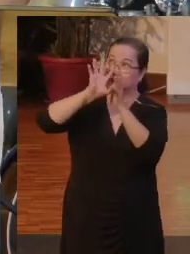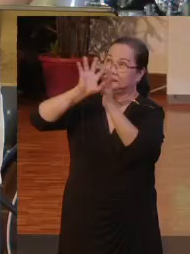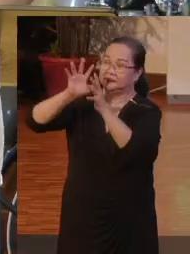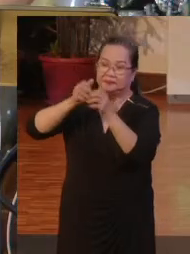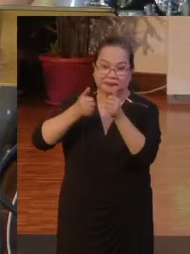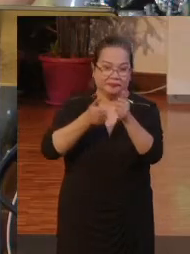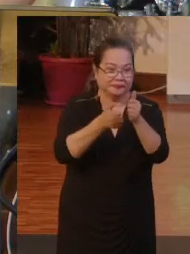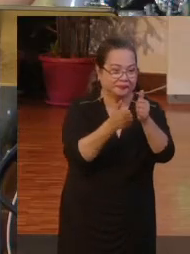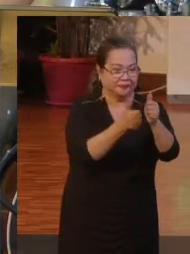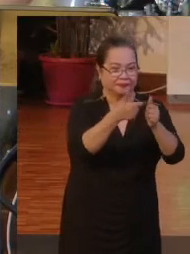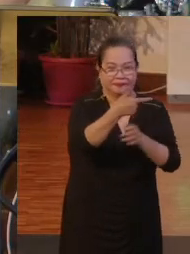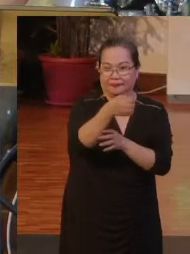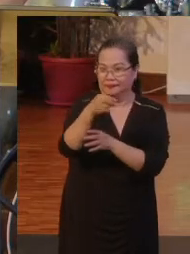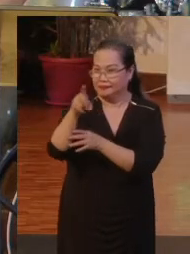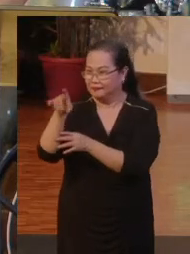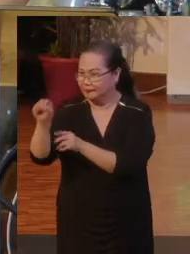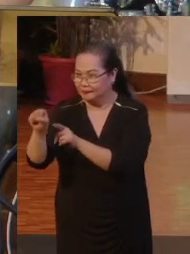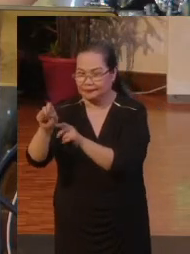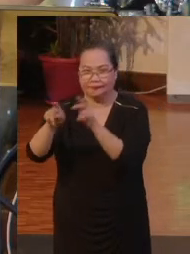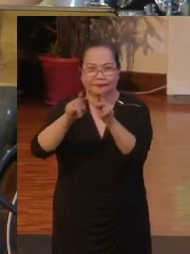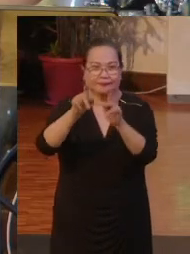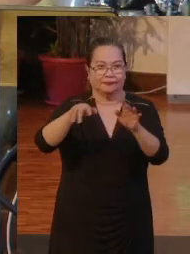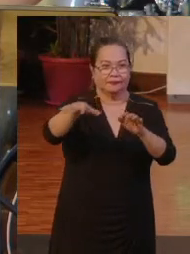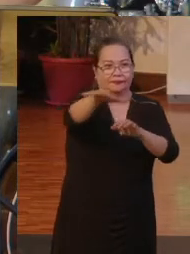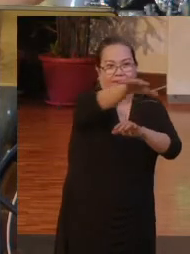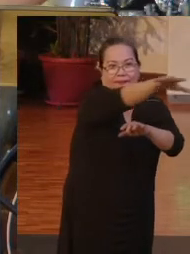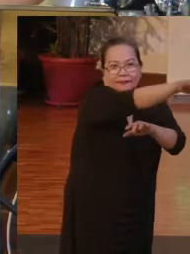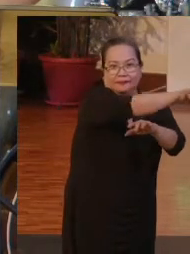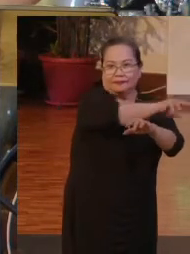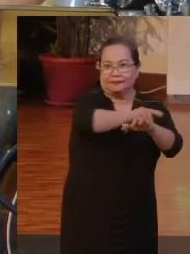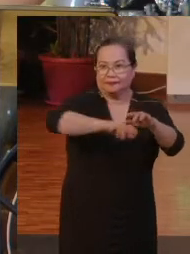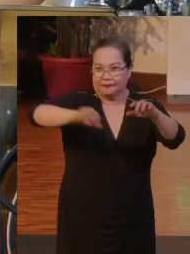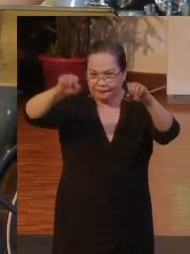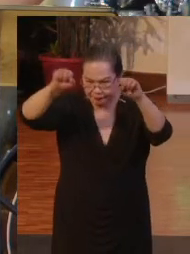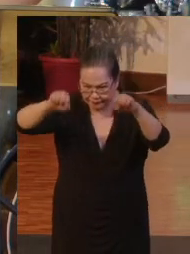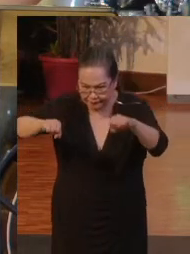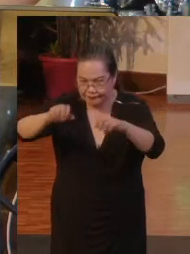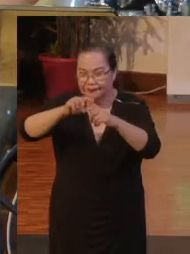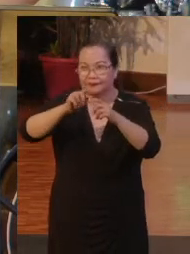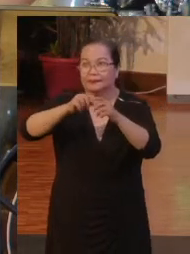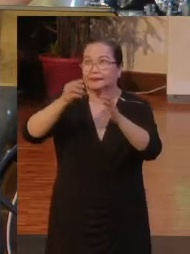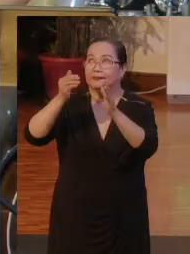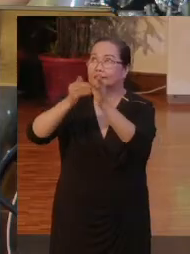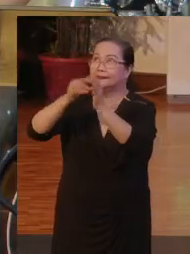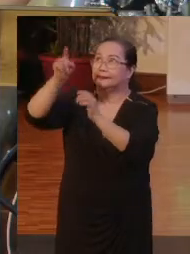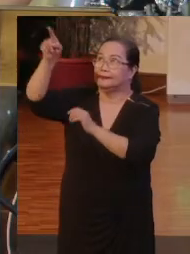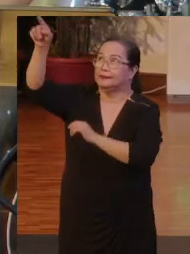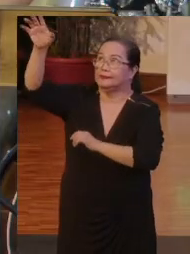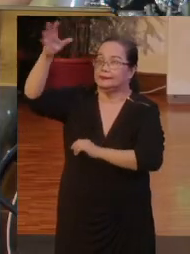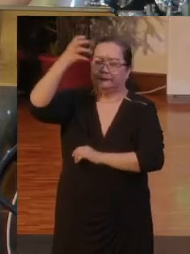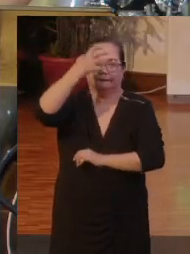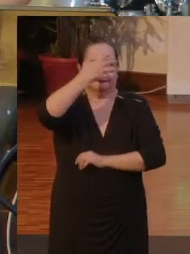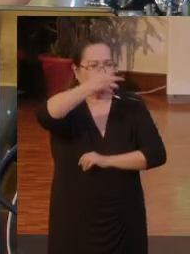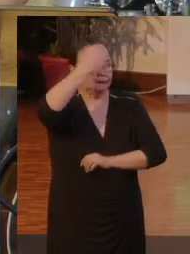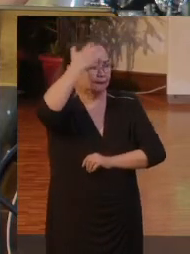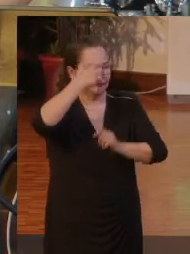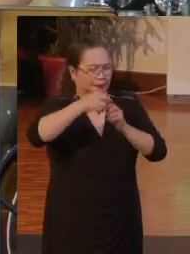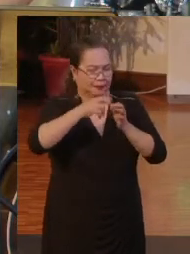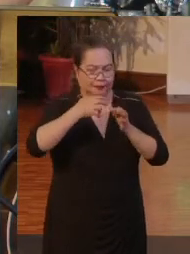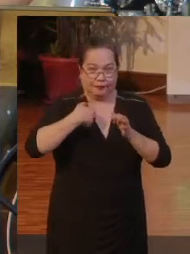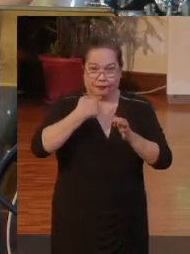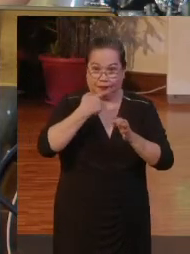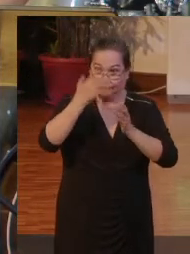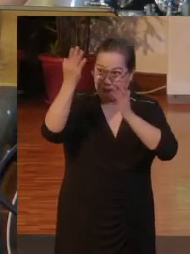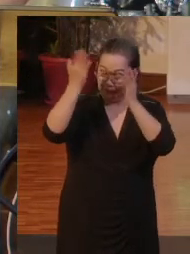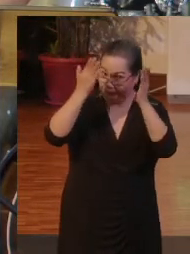other gods from among the gods of the peoples who were around them and bowed down to them, and they provoked the Lord to anger. They abandoned the Lord and